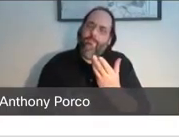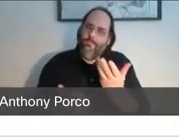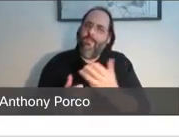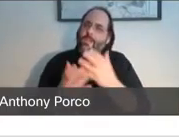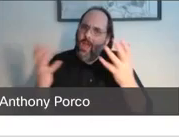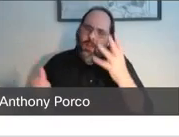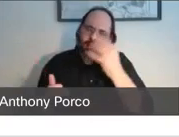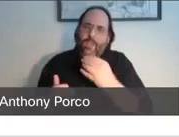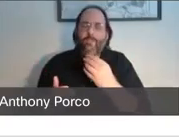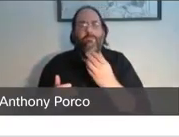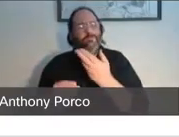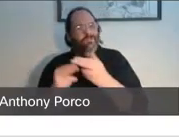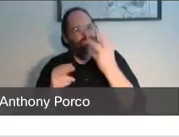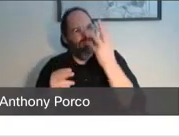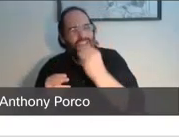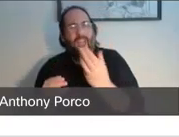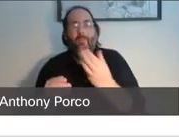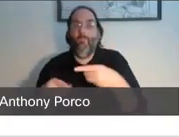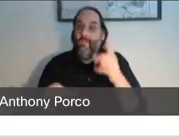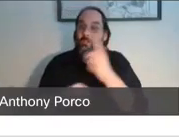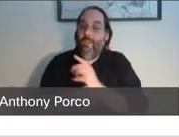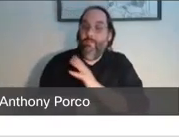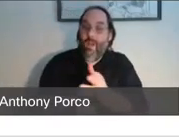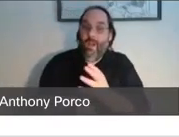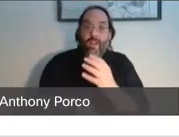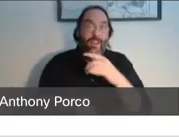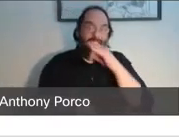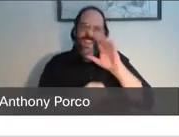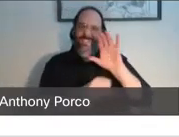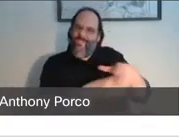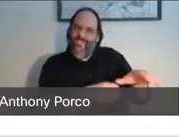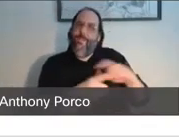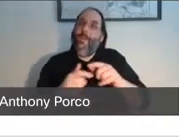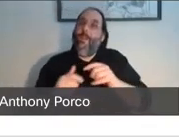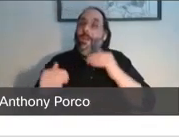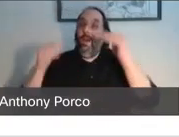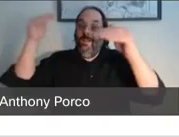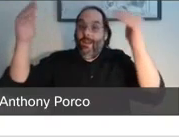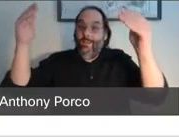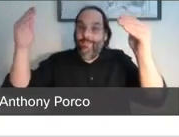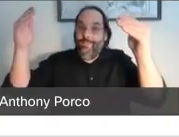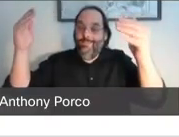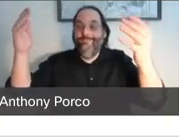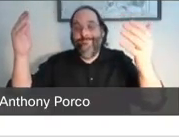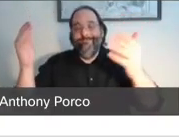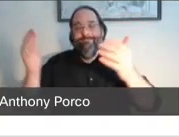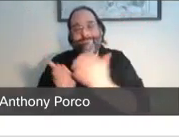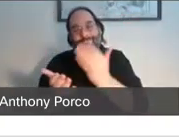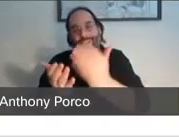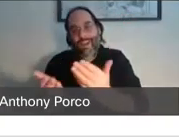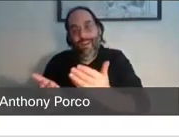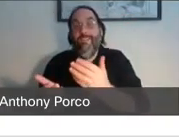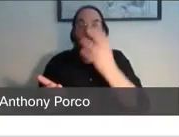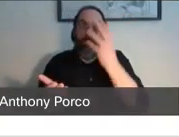a good nap. I love naps. When you're a kid, they have to make you take one, but when you become an adult, kind of rare. Getting good